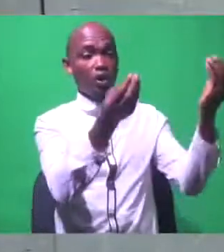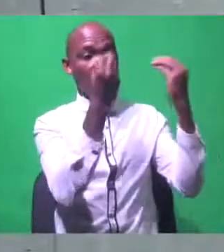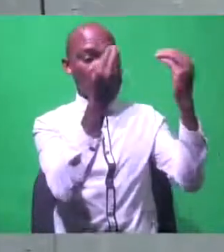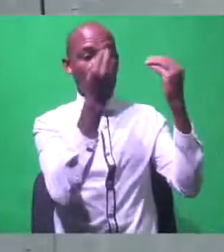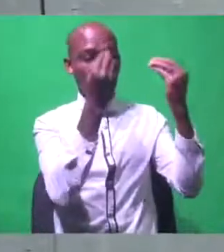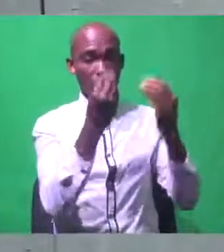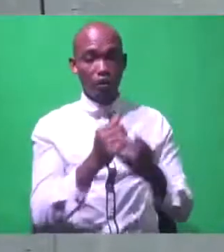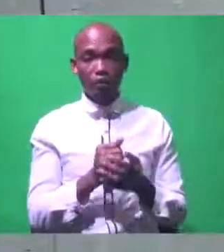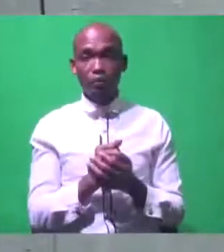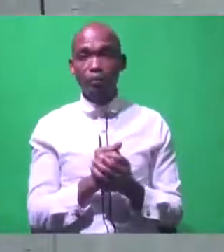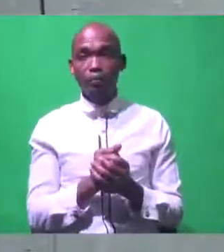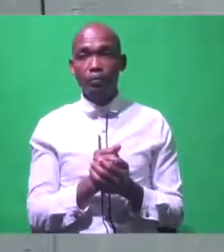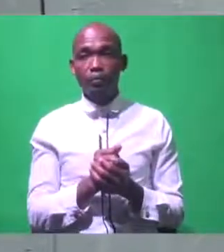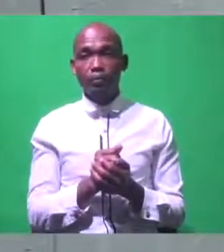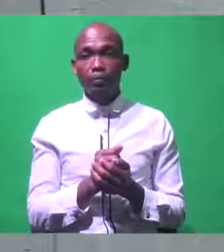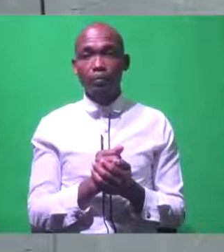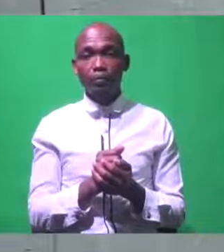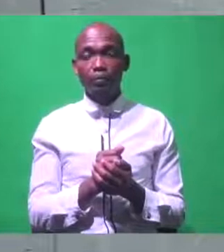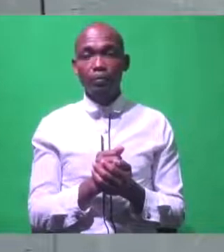Colonial Education.